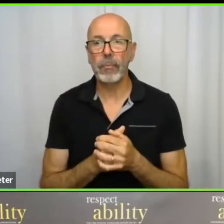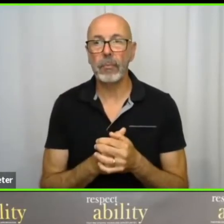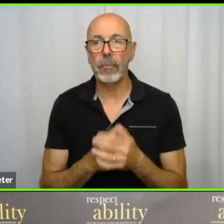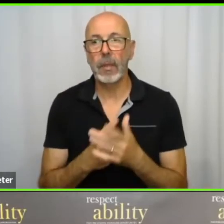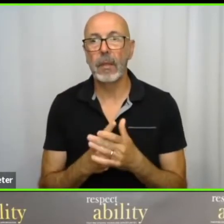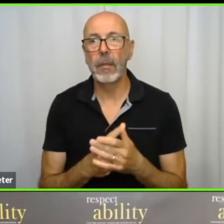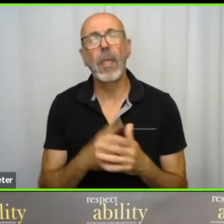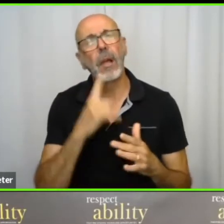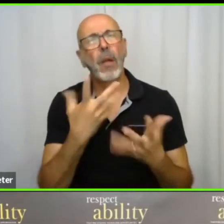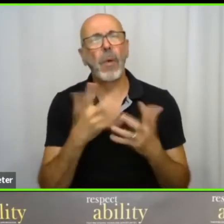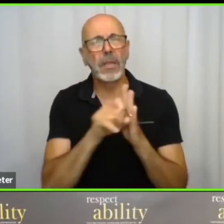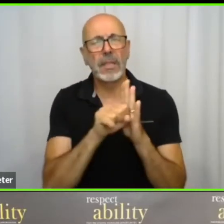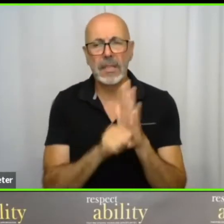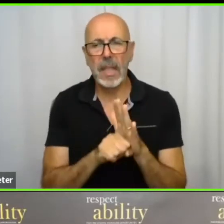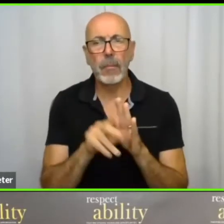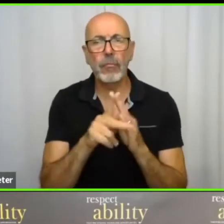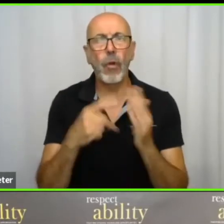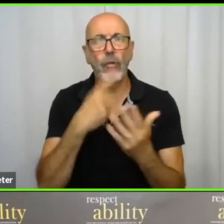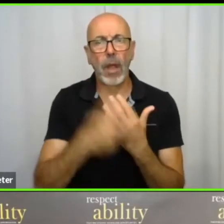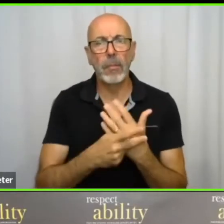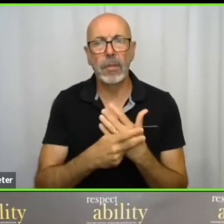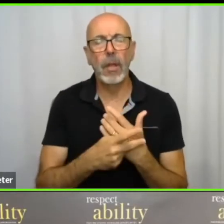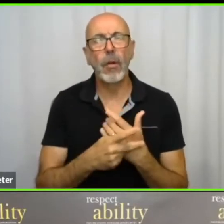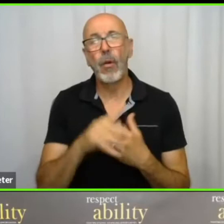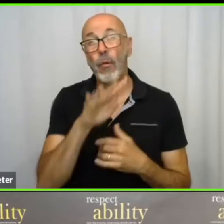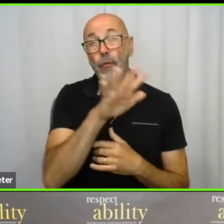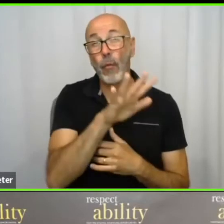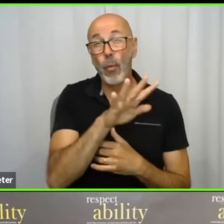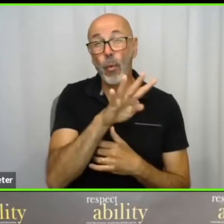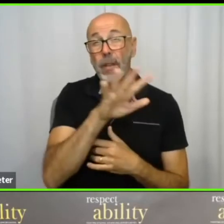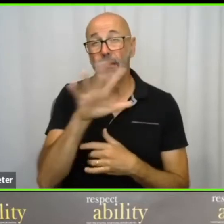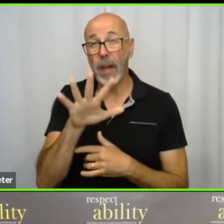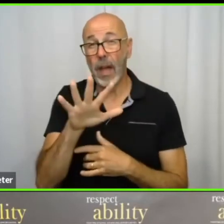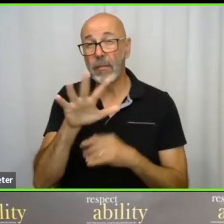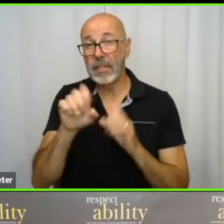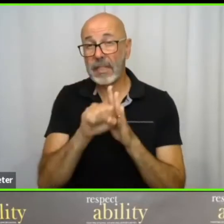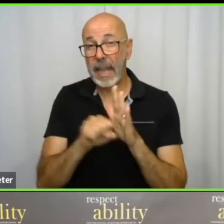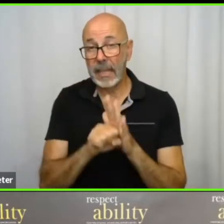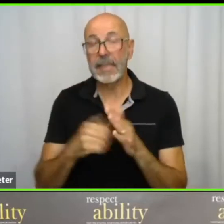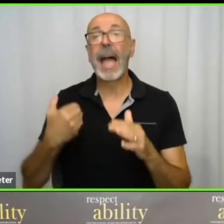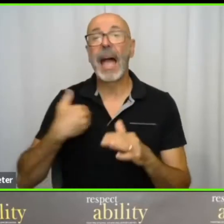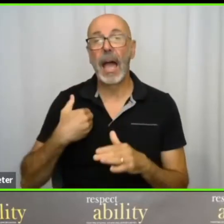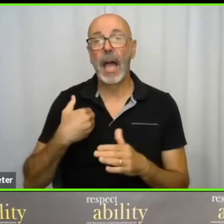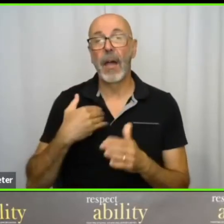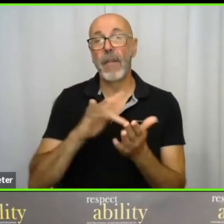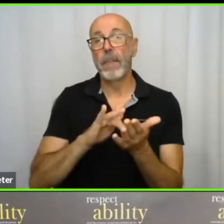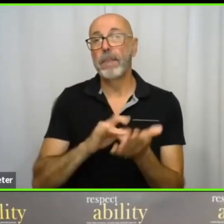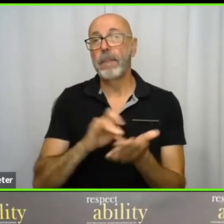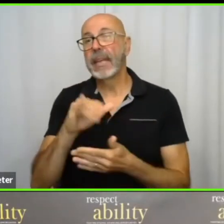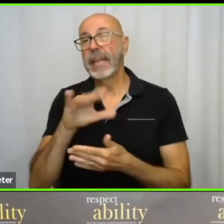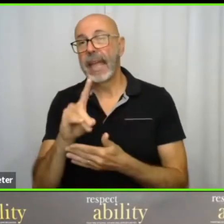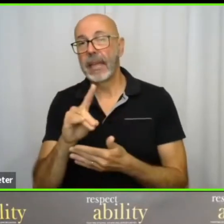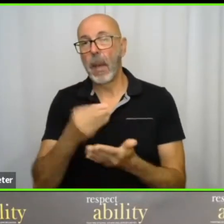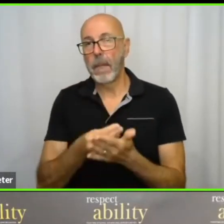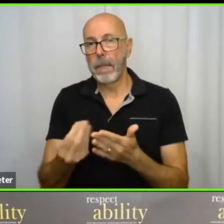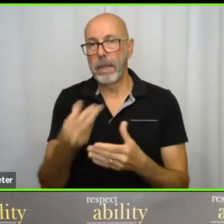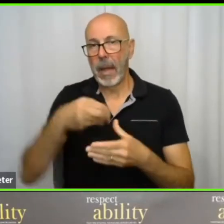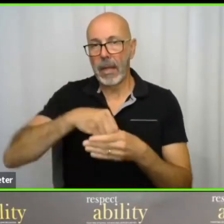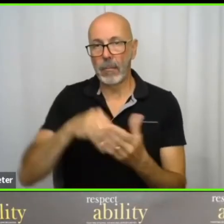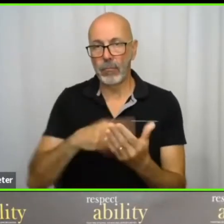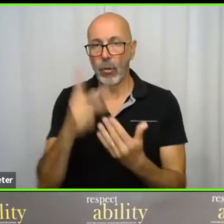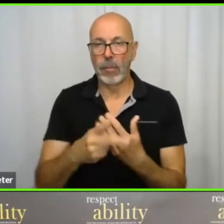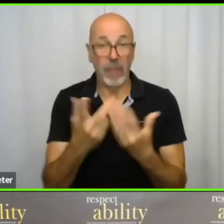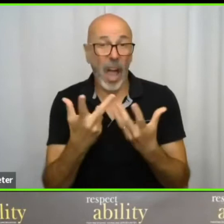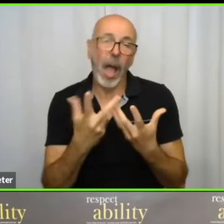of state programs is 45 out of 50 states have Medicaid buy-in programs, which is great. I would like it to be 50,